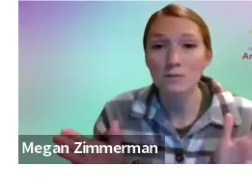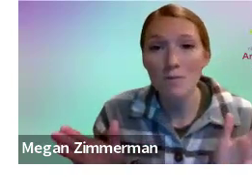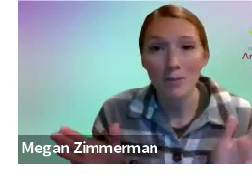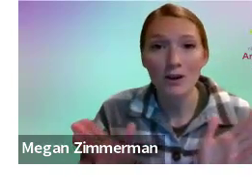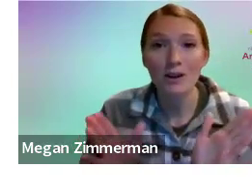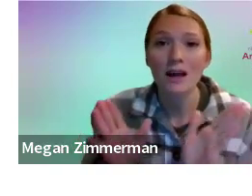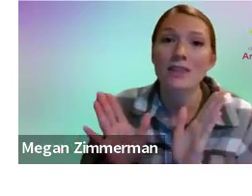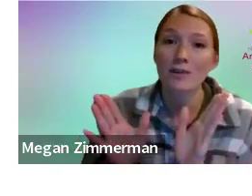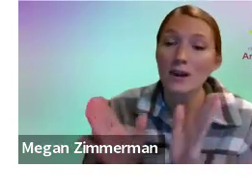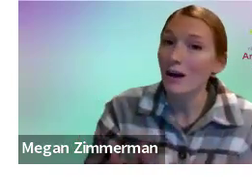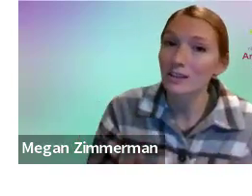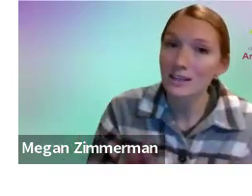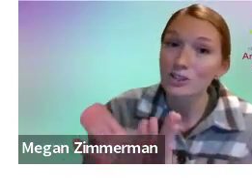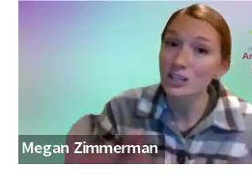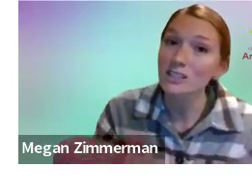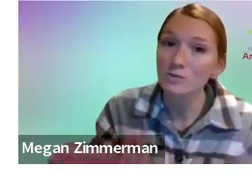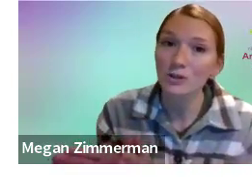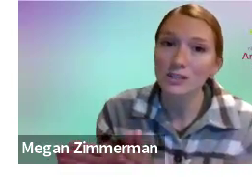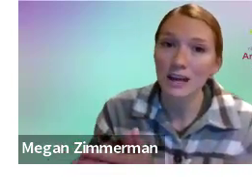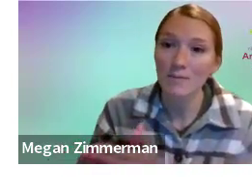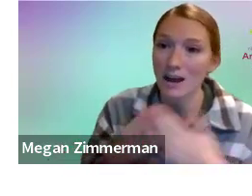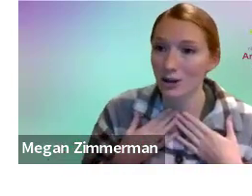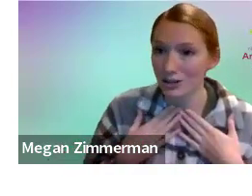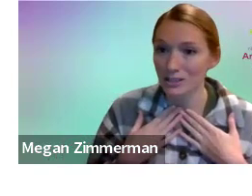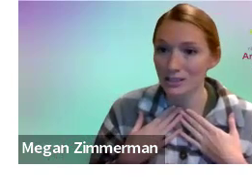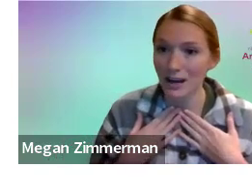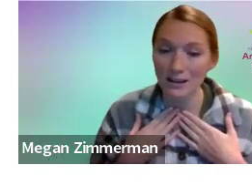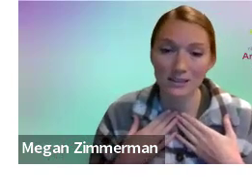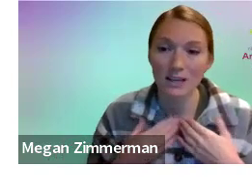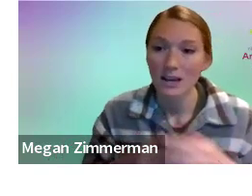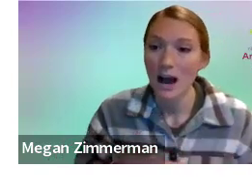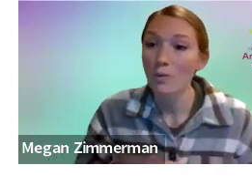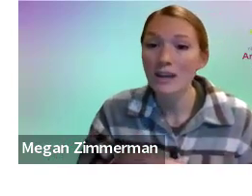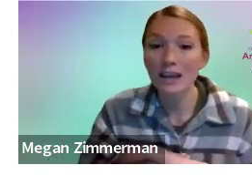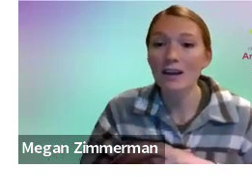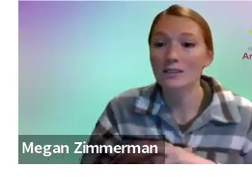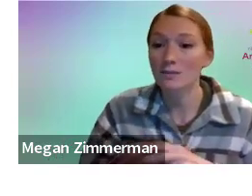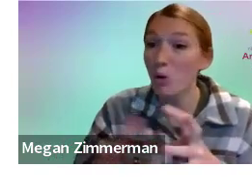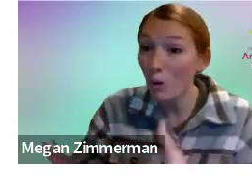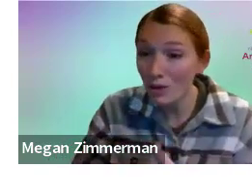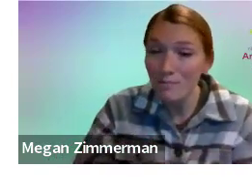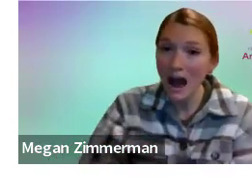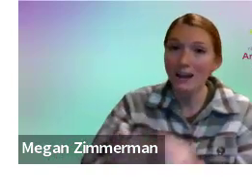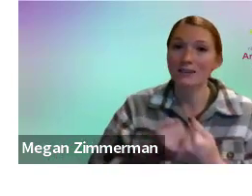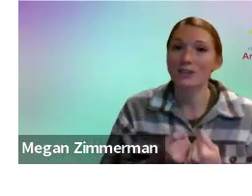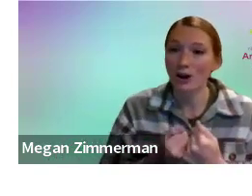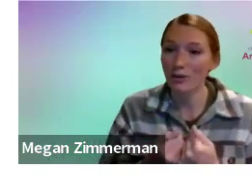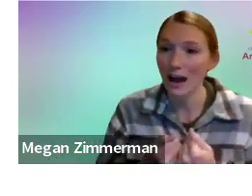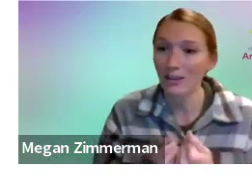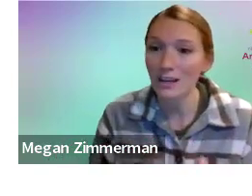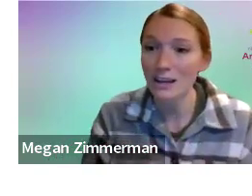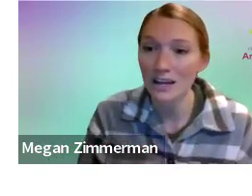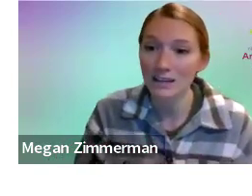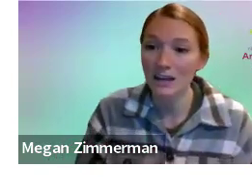So just remember that their reality is just as real to them as ours is to us. we can't pull them back into